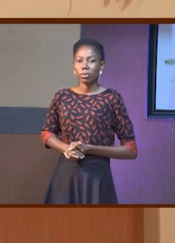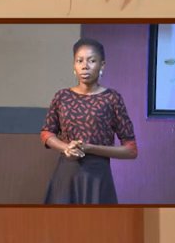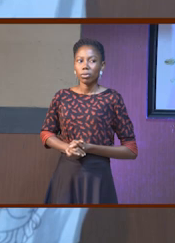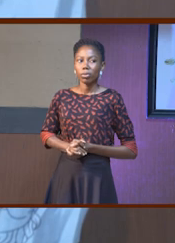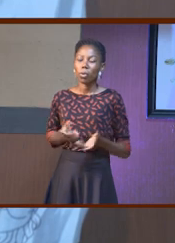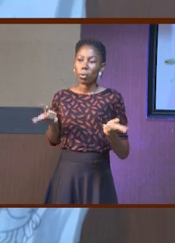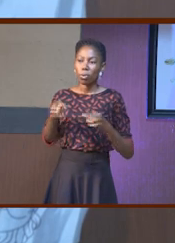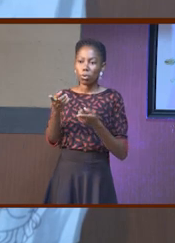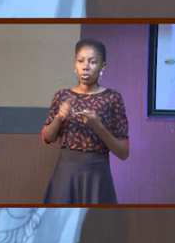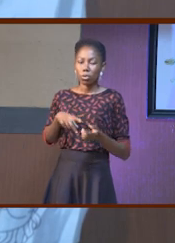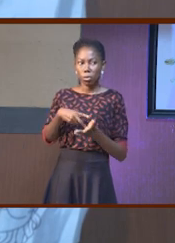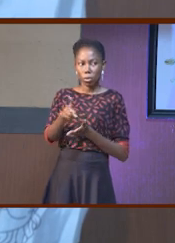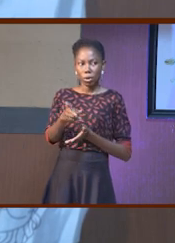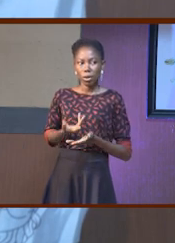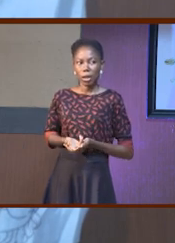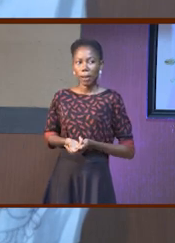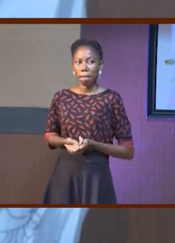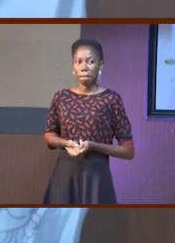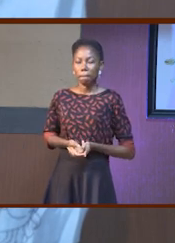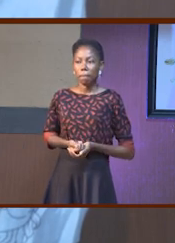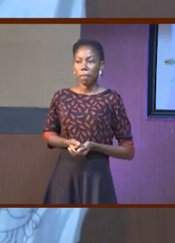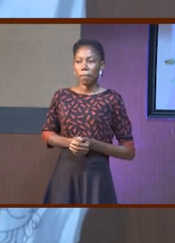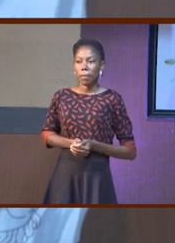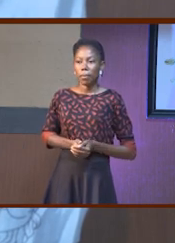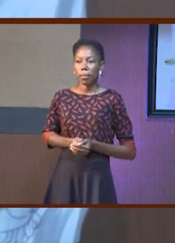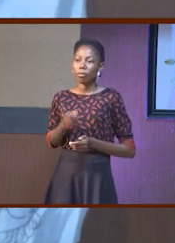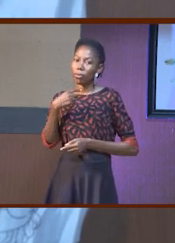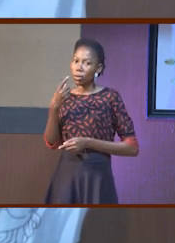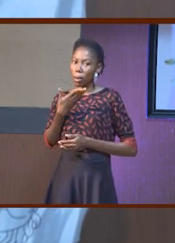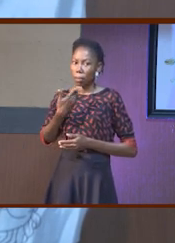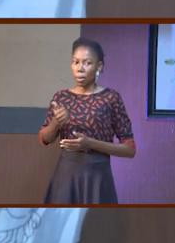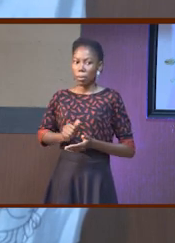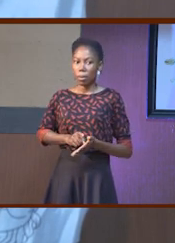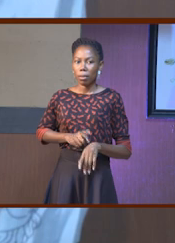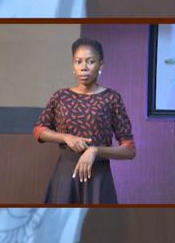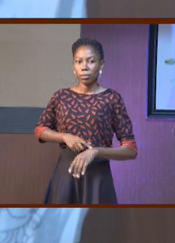So when do you want to start? You said you want some time. You've not suggested when you want to start.